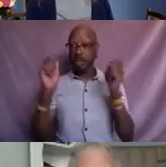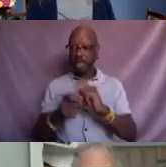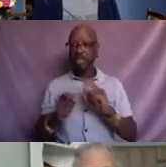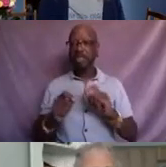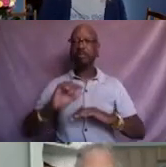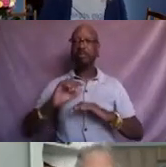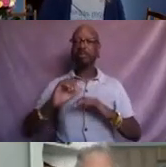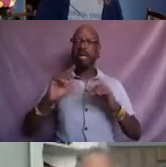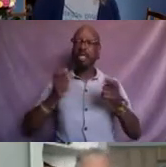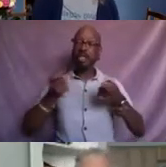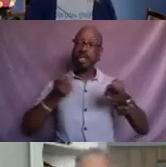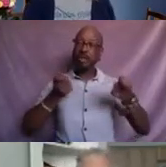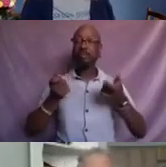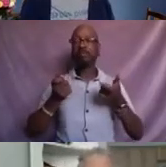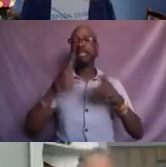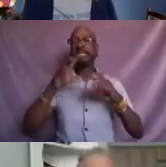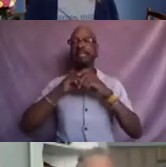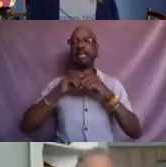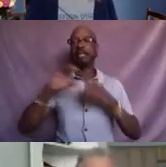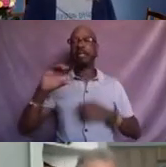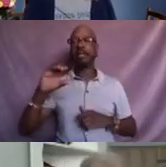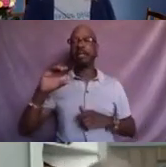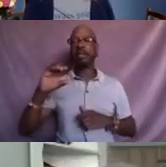to do inside of Google Classroom.